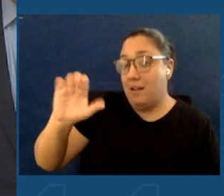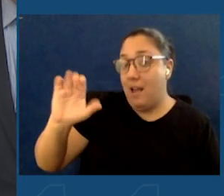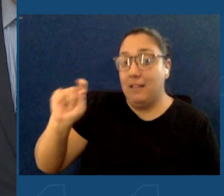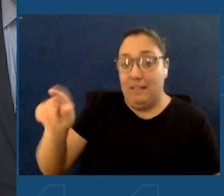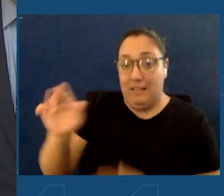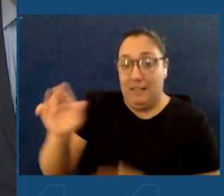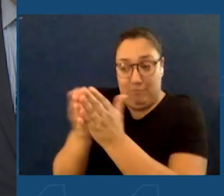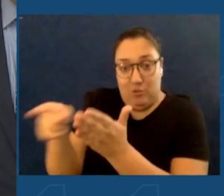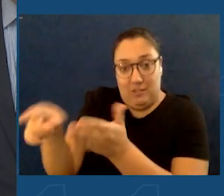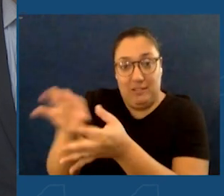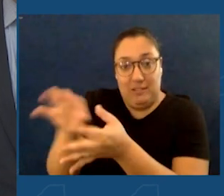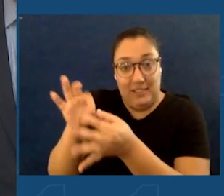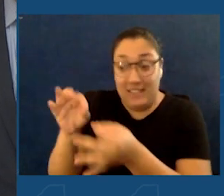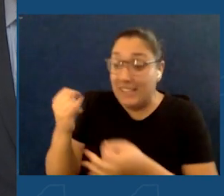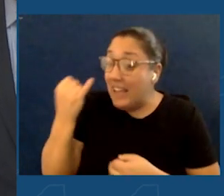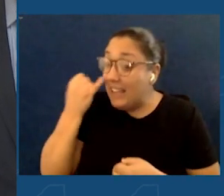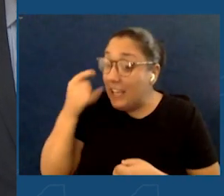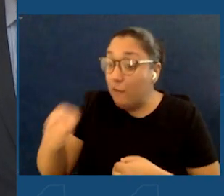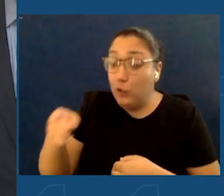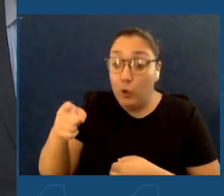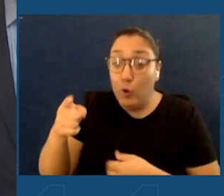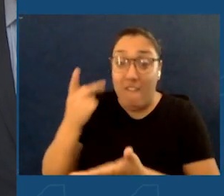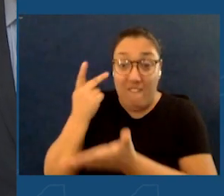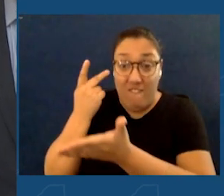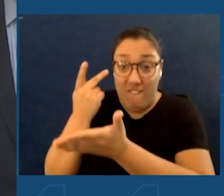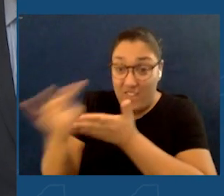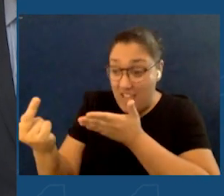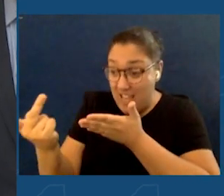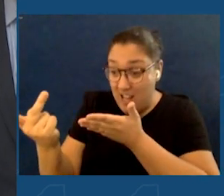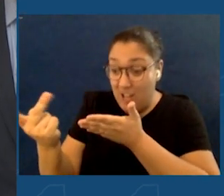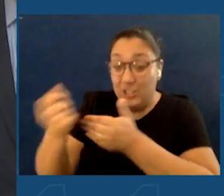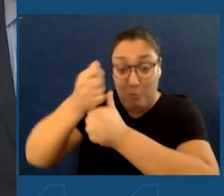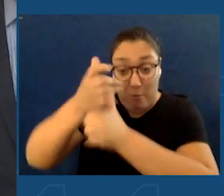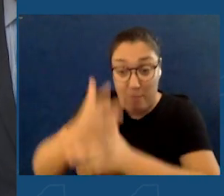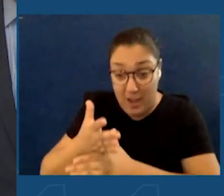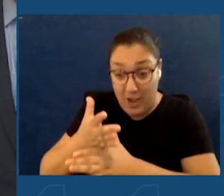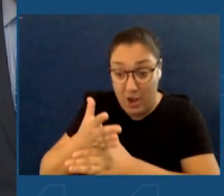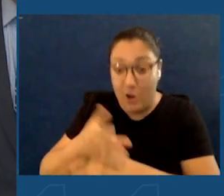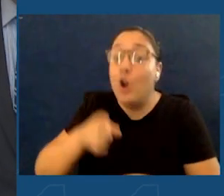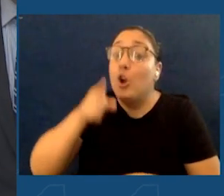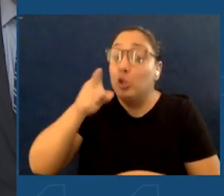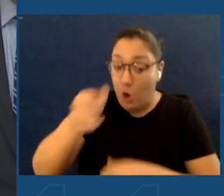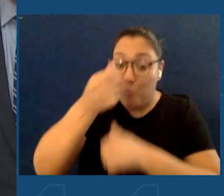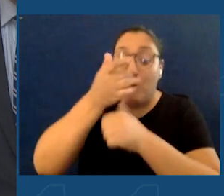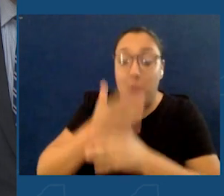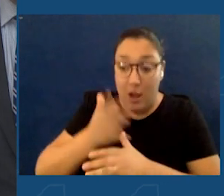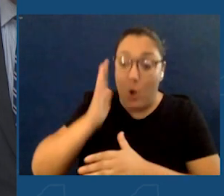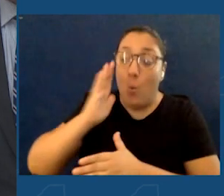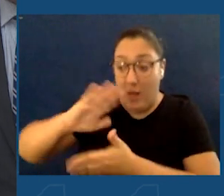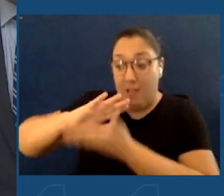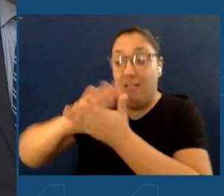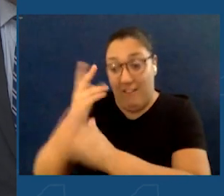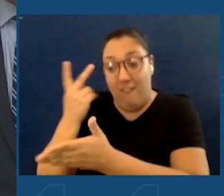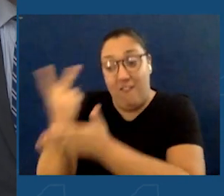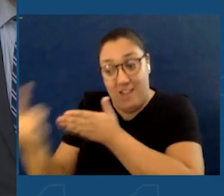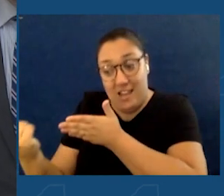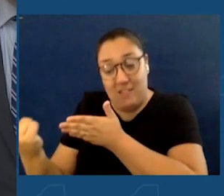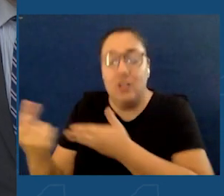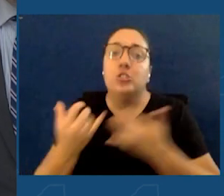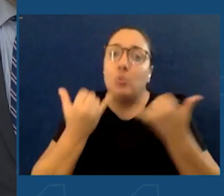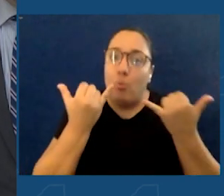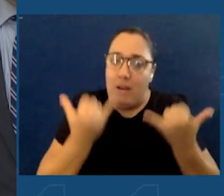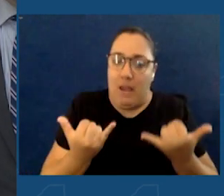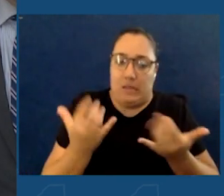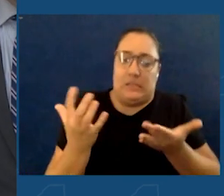you are preparing to fail, according to Benjamin Franklin. So we are in traditional hurricane season right now.